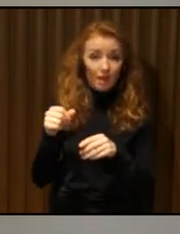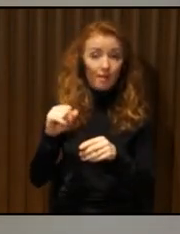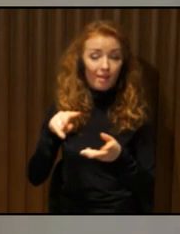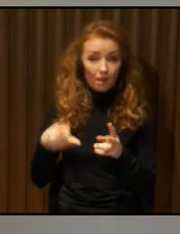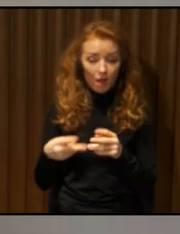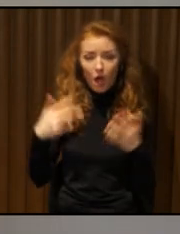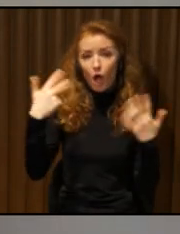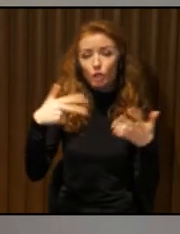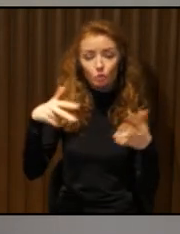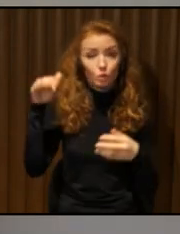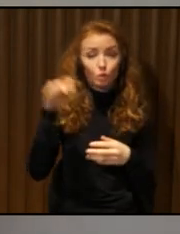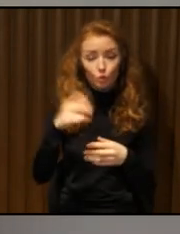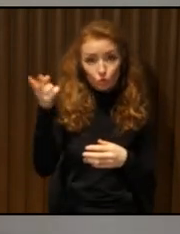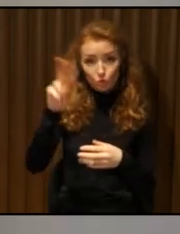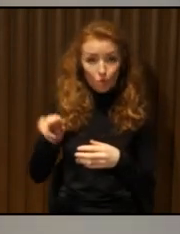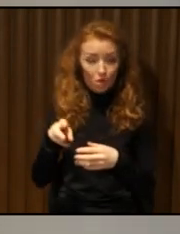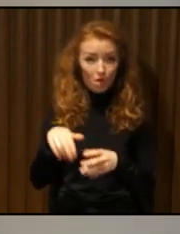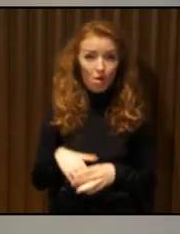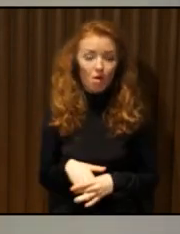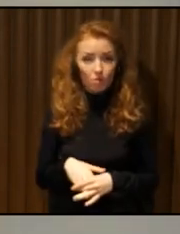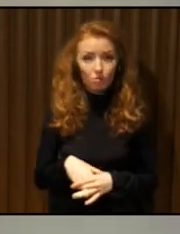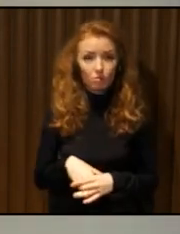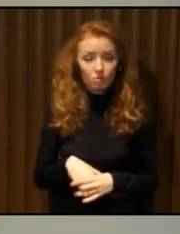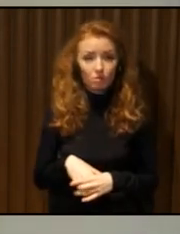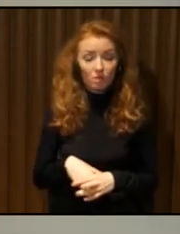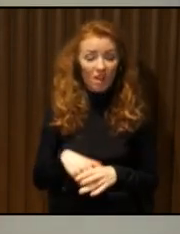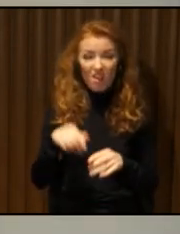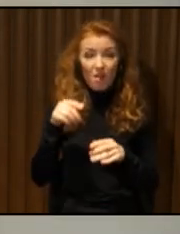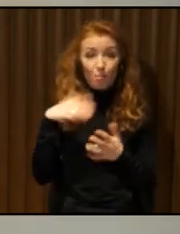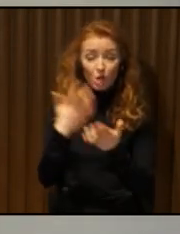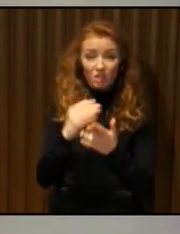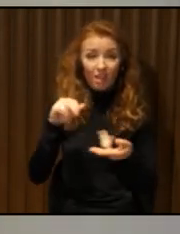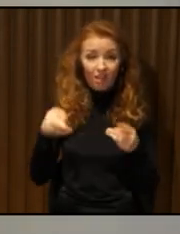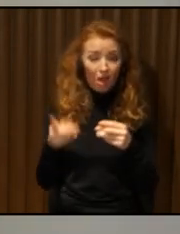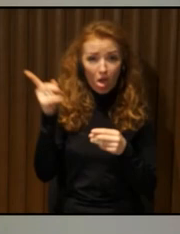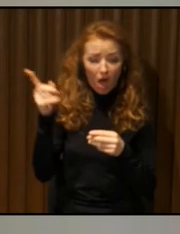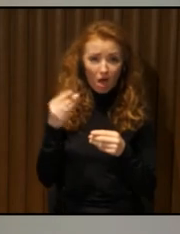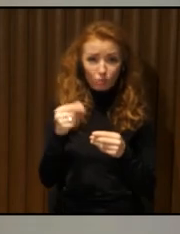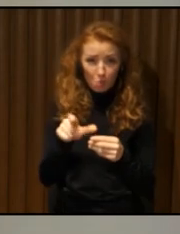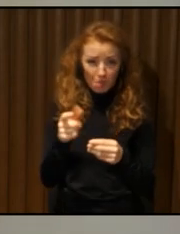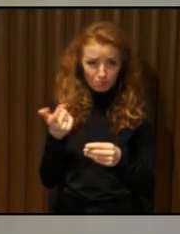$80,000 US. But for them, it's nothing. Yeah, it's nothing.